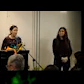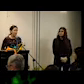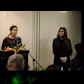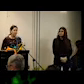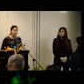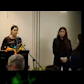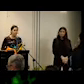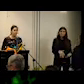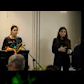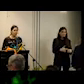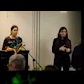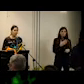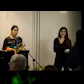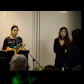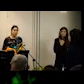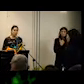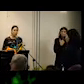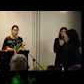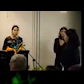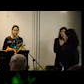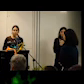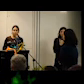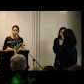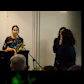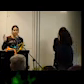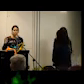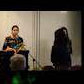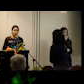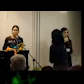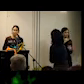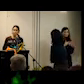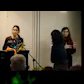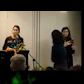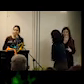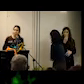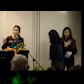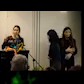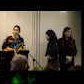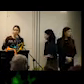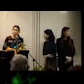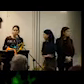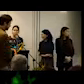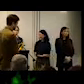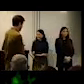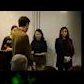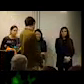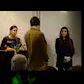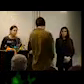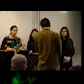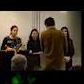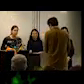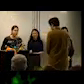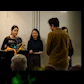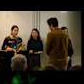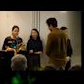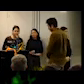And if anybody has any questions, just, in person or online, put your hand up if you're in here. And then online, if you could just submit your questions